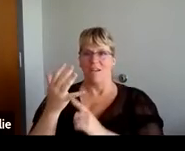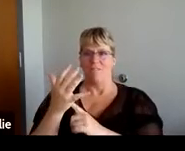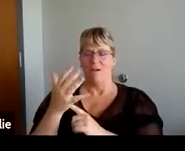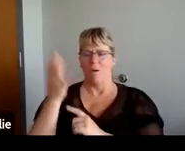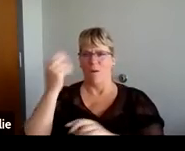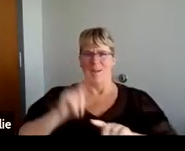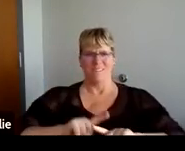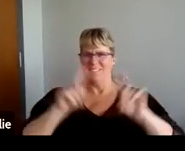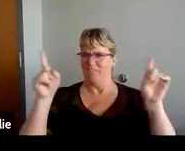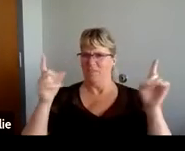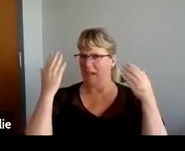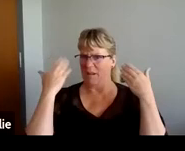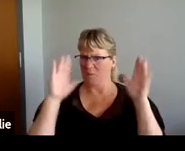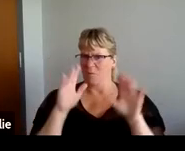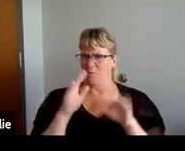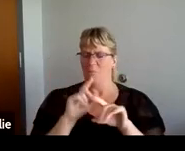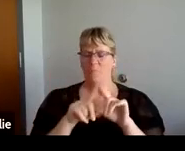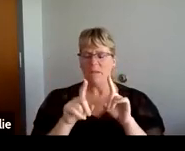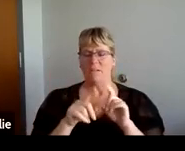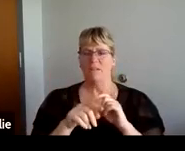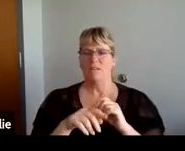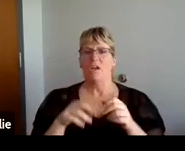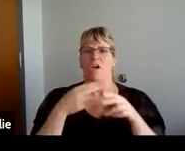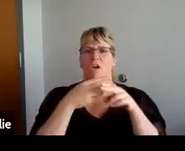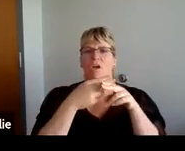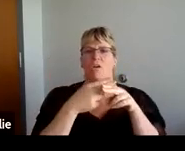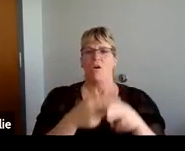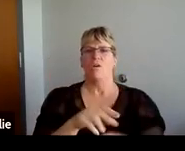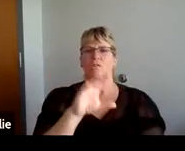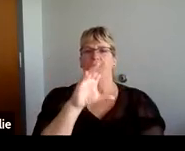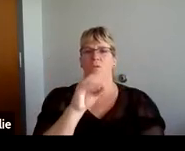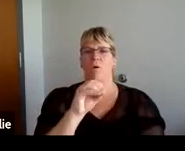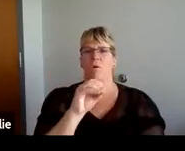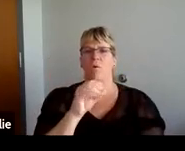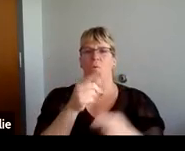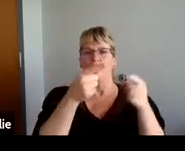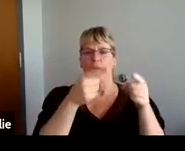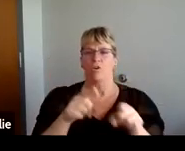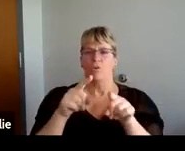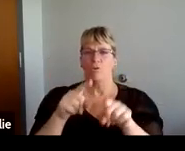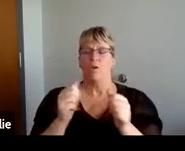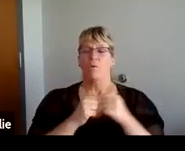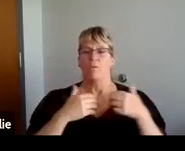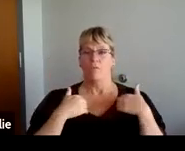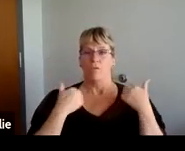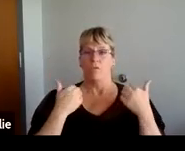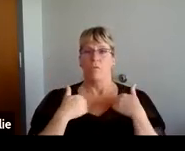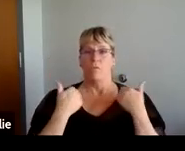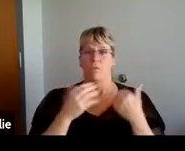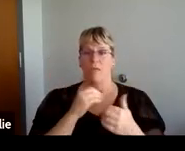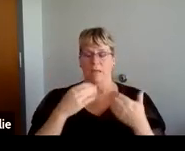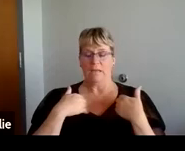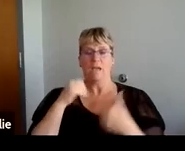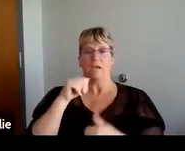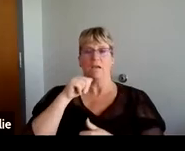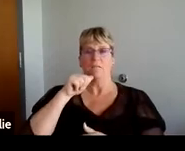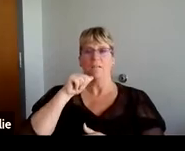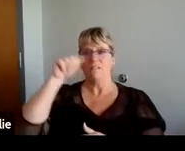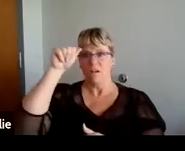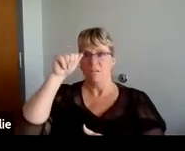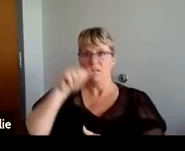but we do, and we call them co-occurring. Amongst our youth and young adult